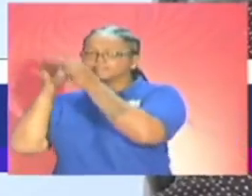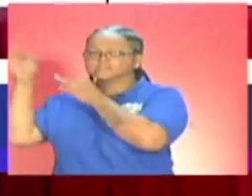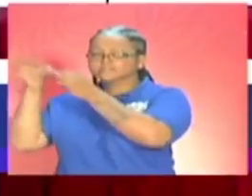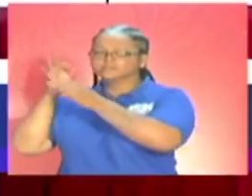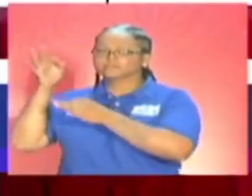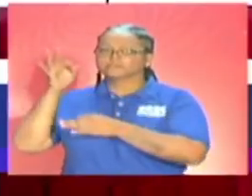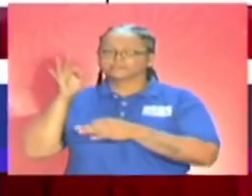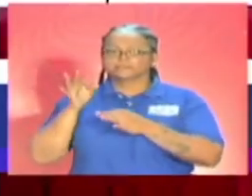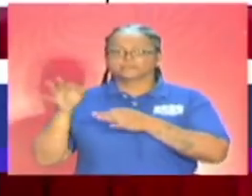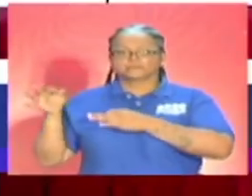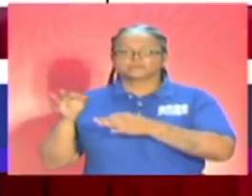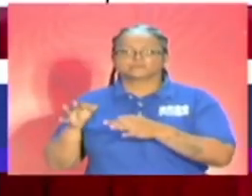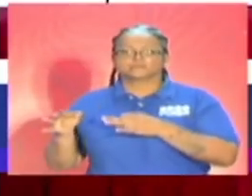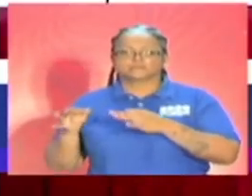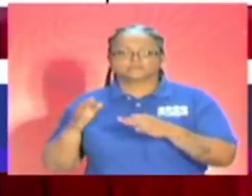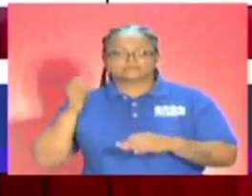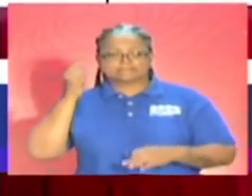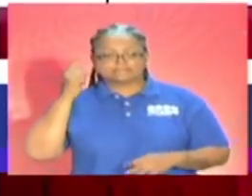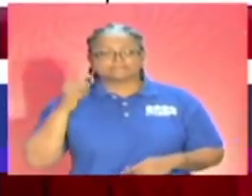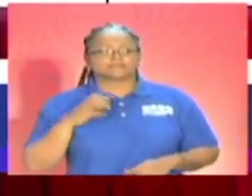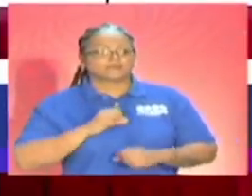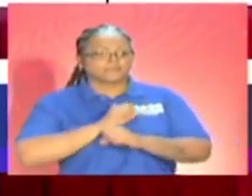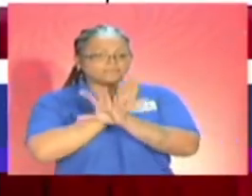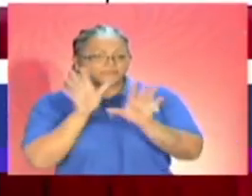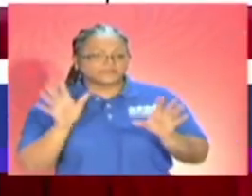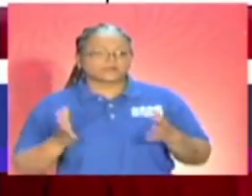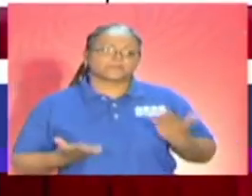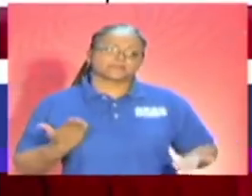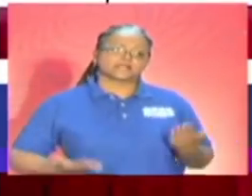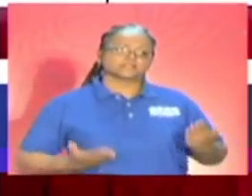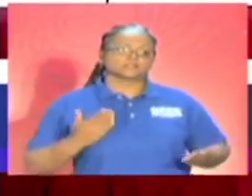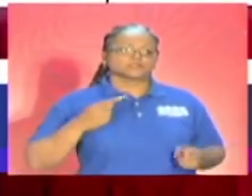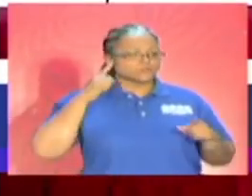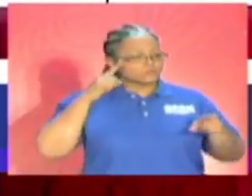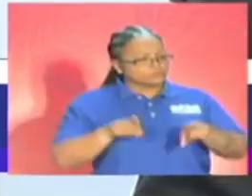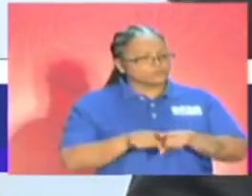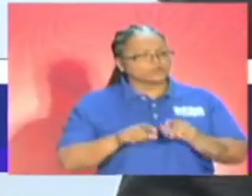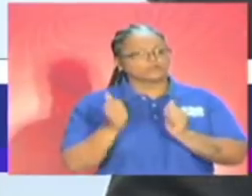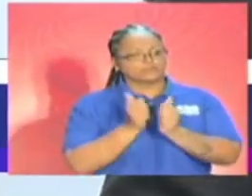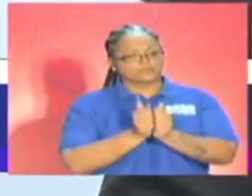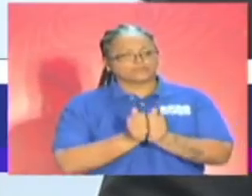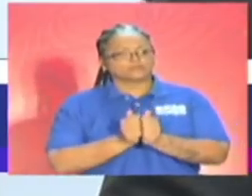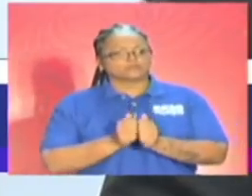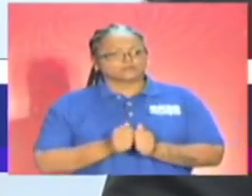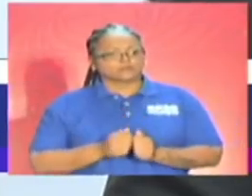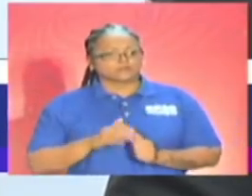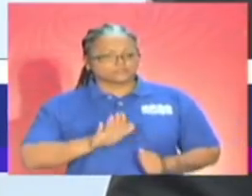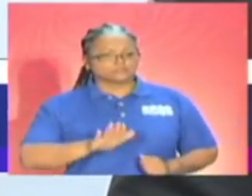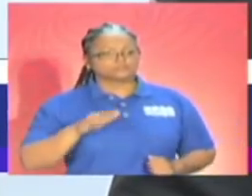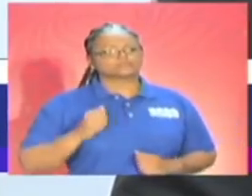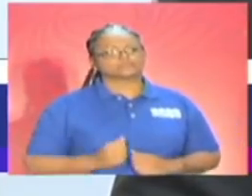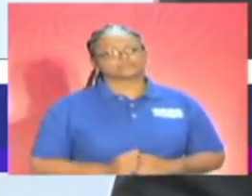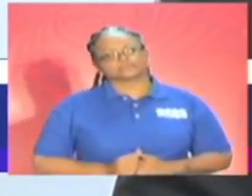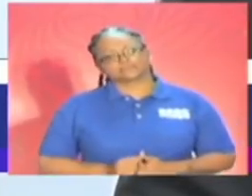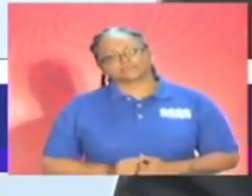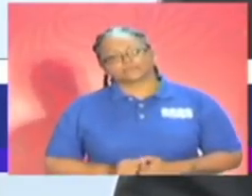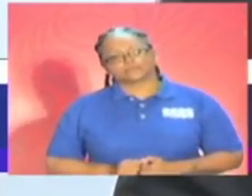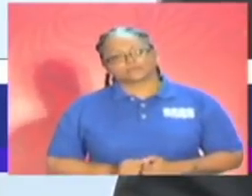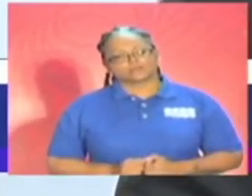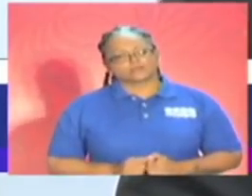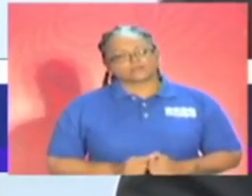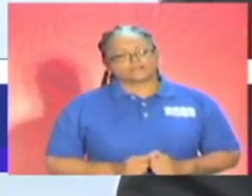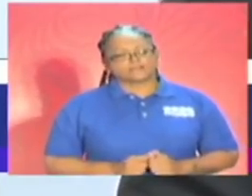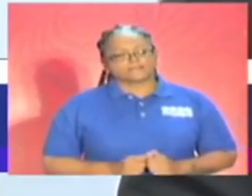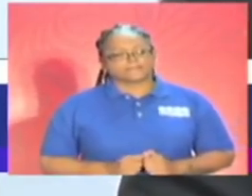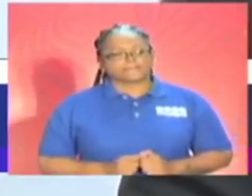Okay, yeah. So the second question, unfortunately, I can't share that information on air. As you may be well aware, it's